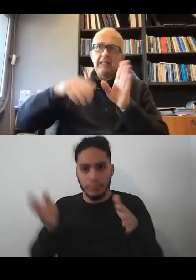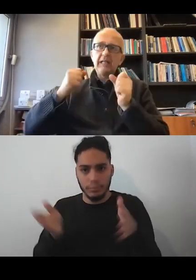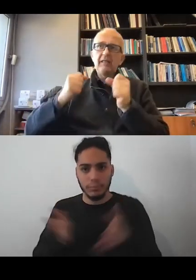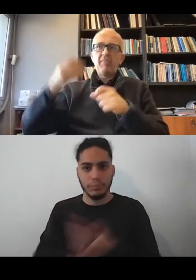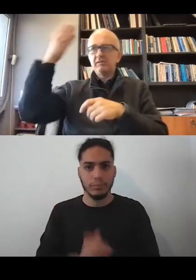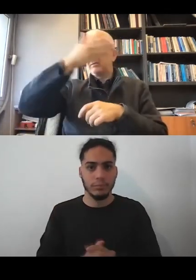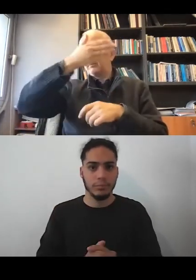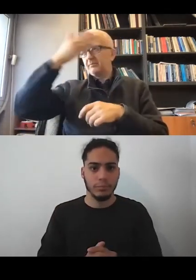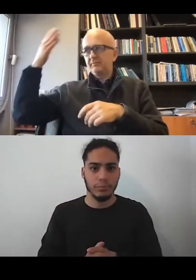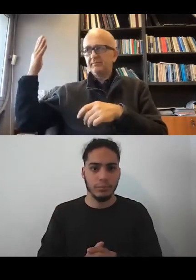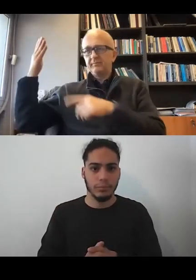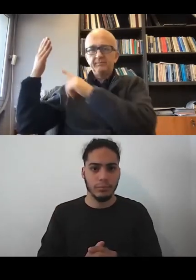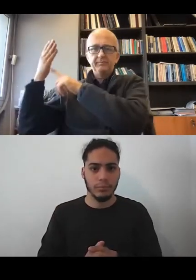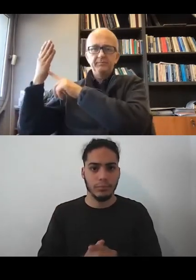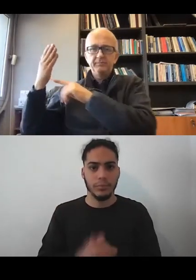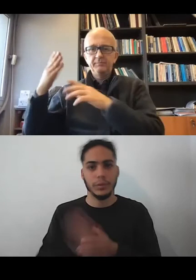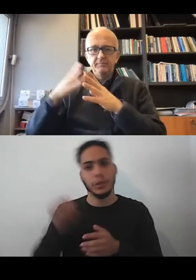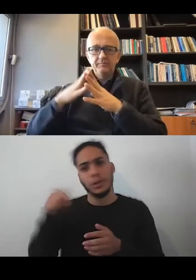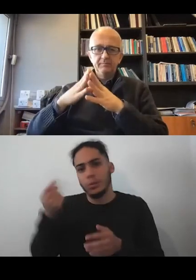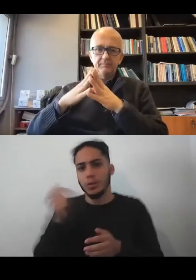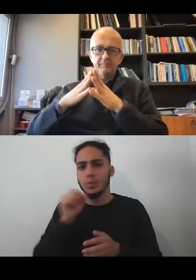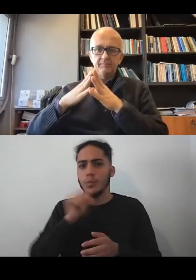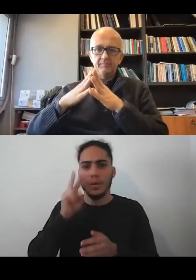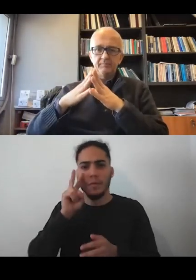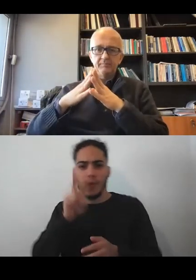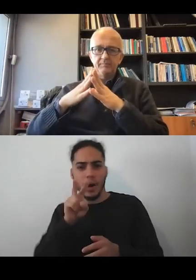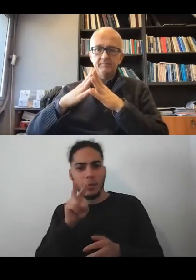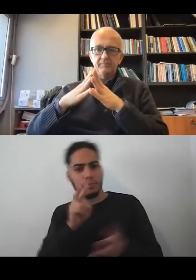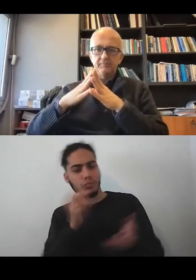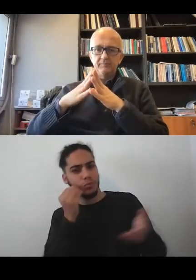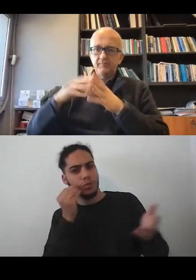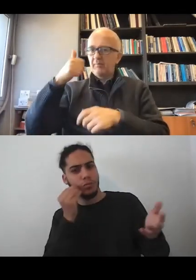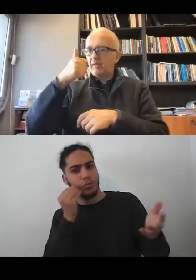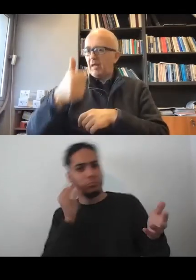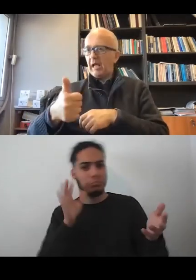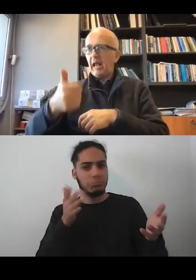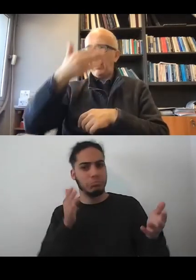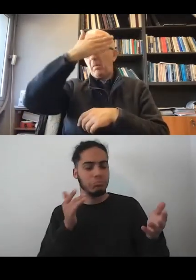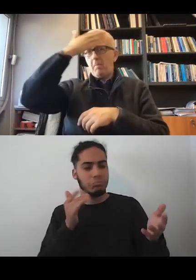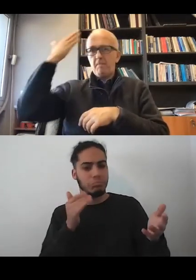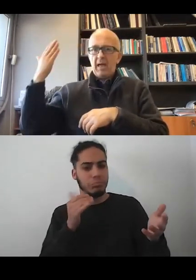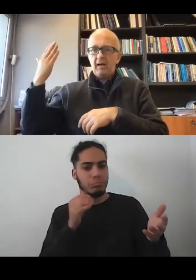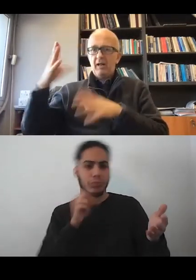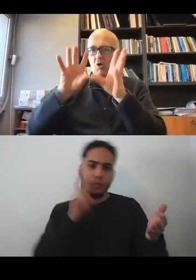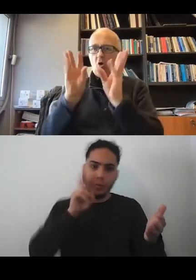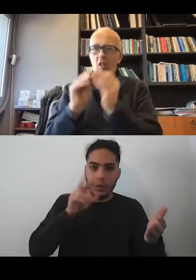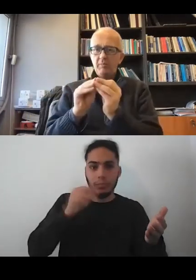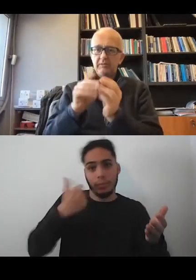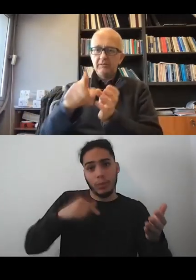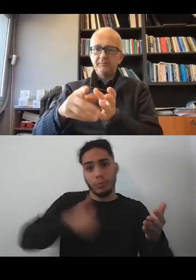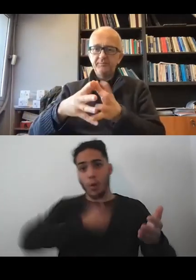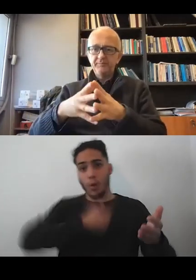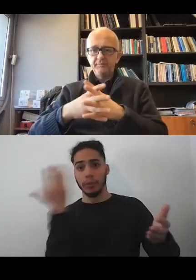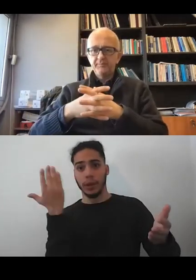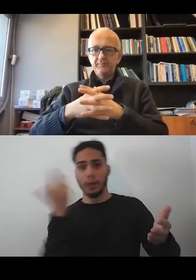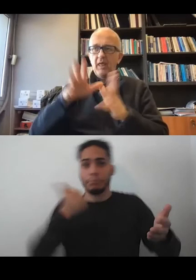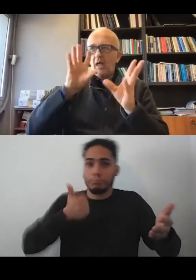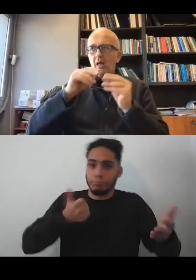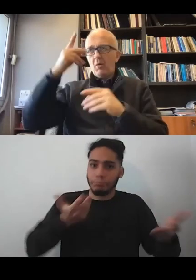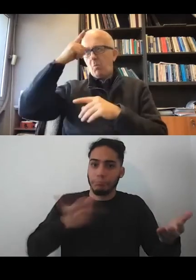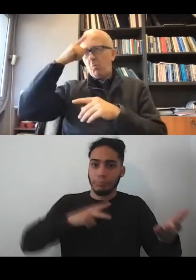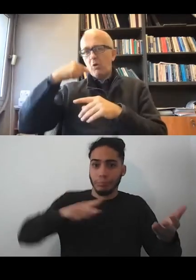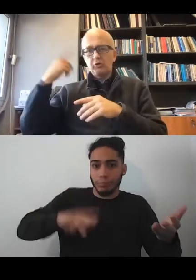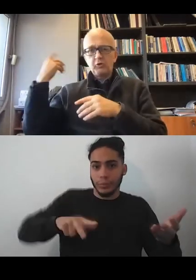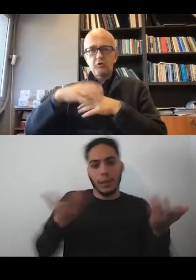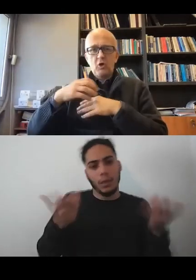and then we can just preview the movement, and you can see that we have a good morning in Portuguese Sign Language. So this is